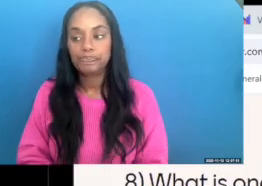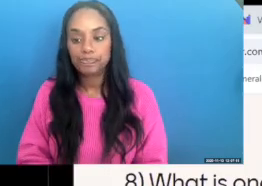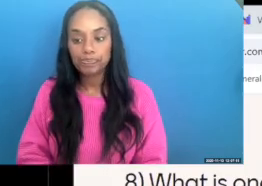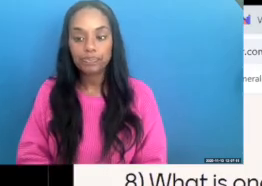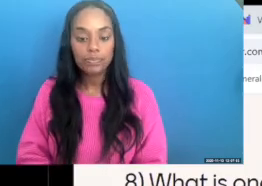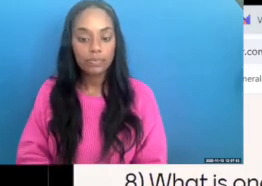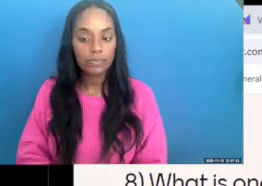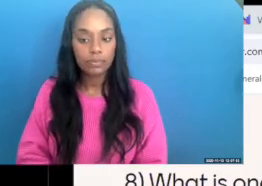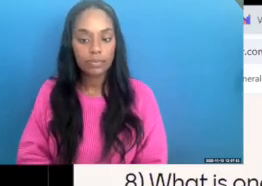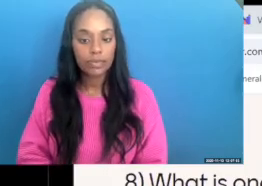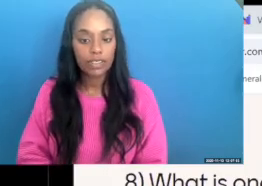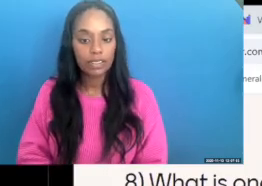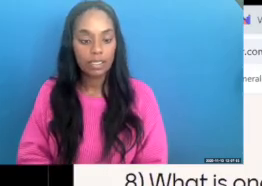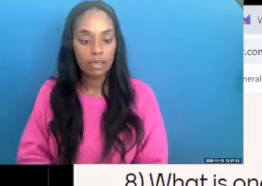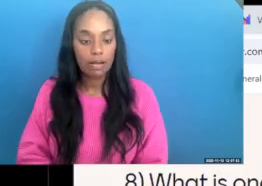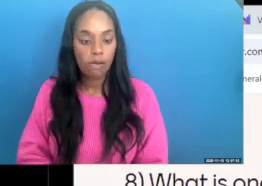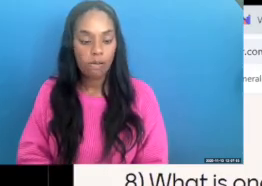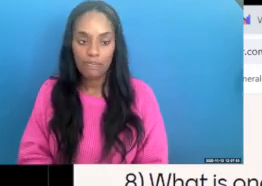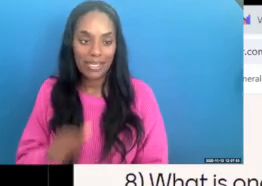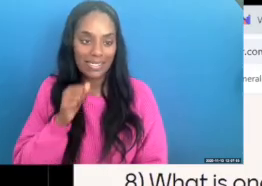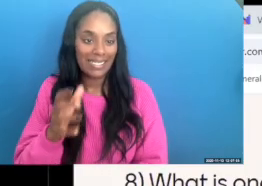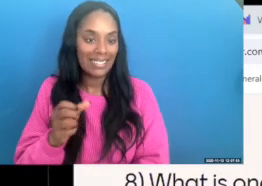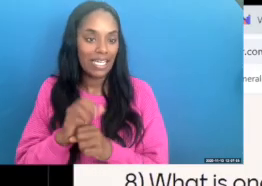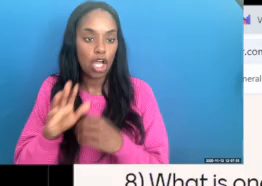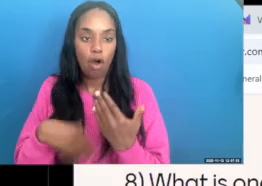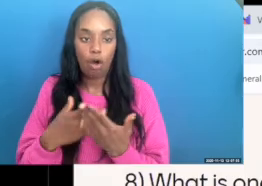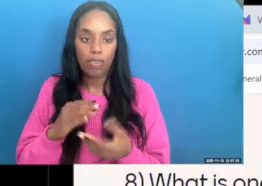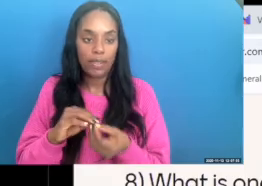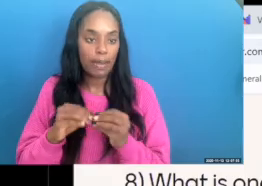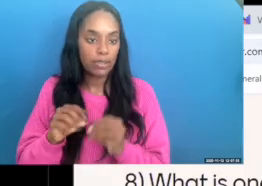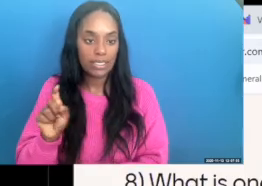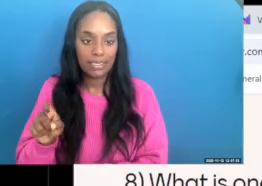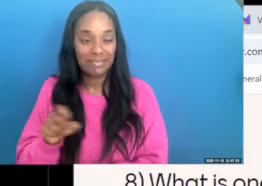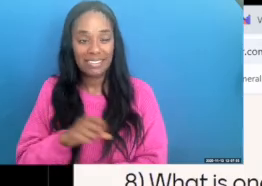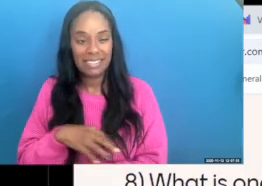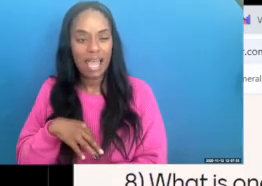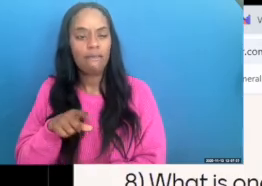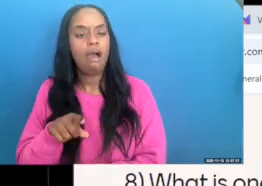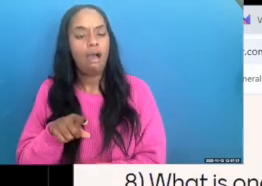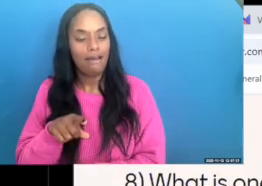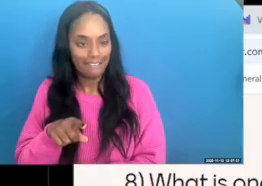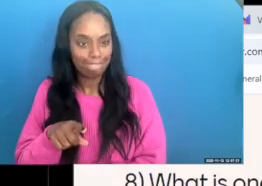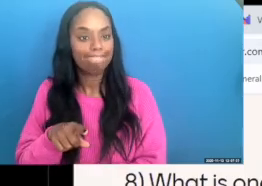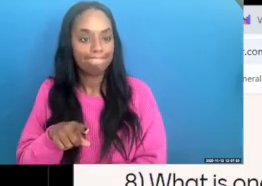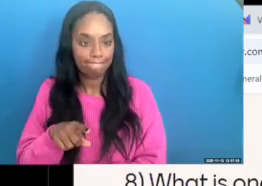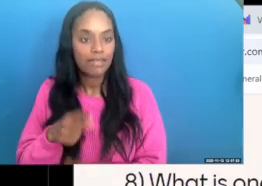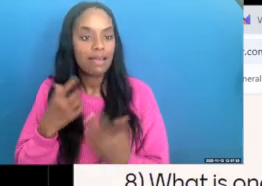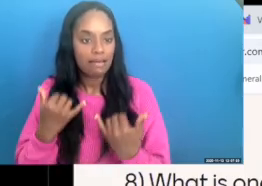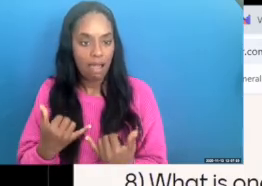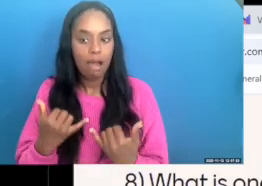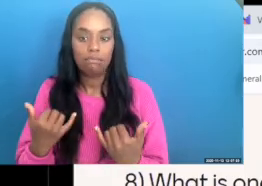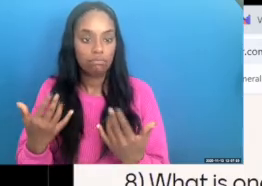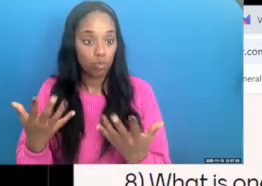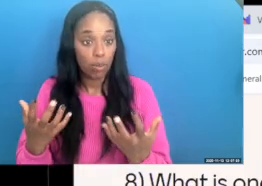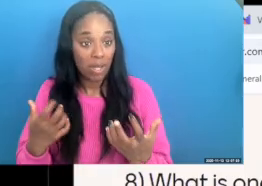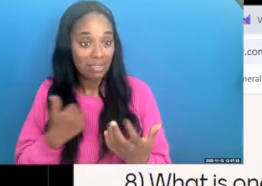CC4A column. And so we are going to update that, and we will post a new slide that has the updated number. It did